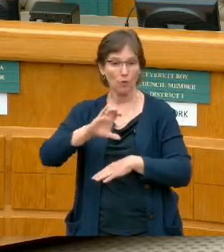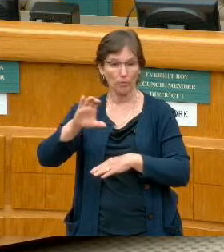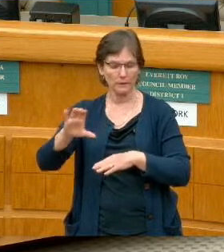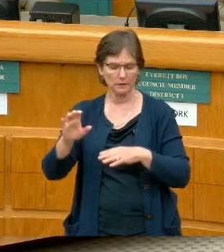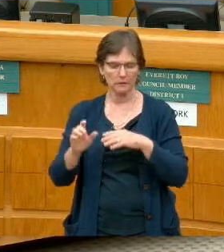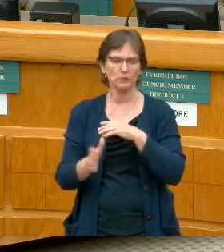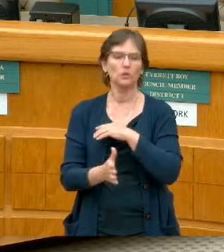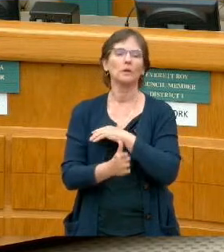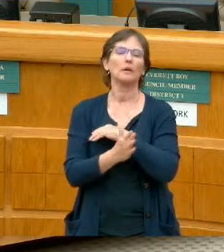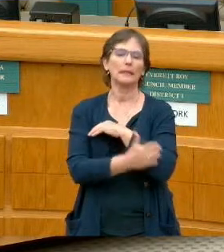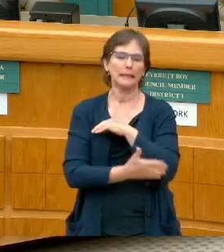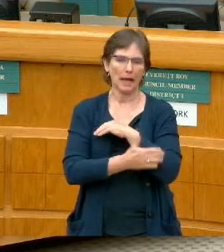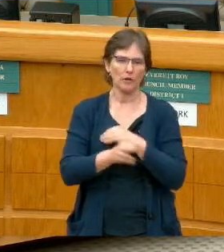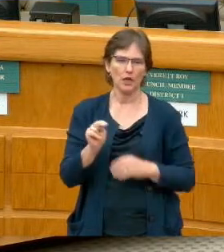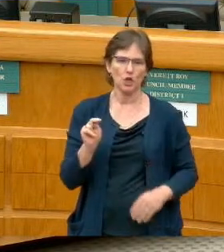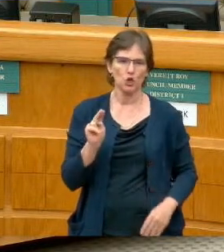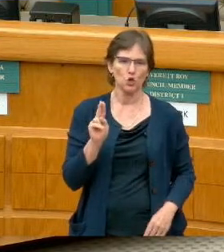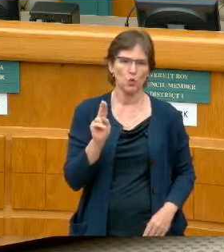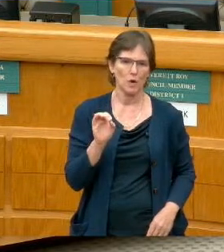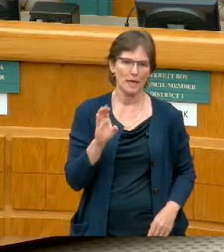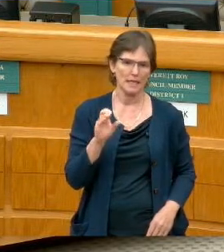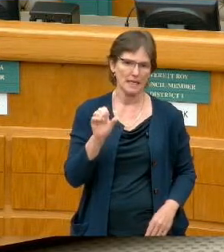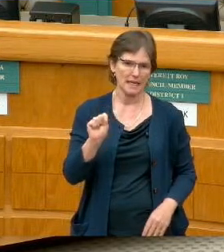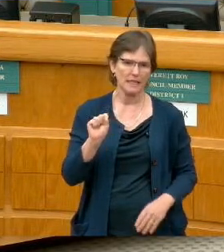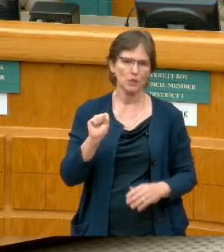by saying that.